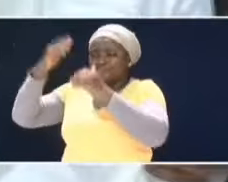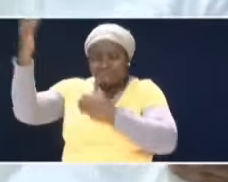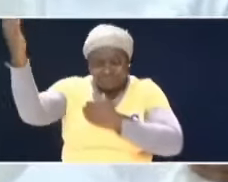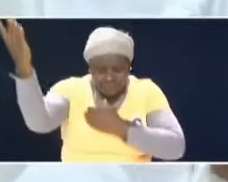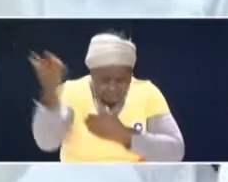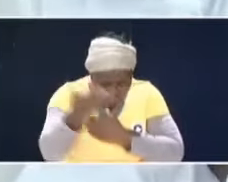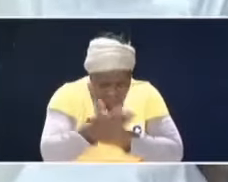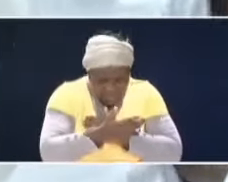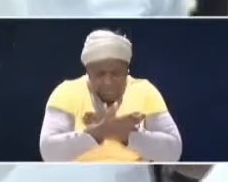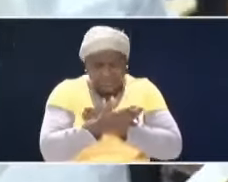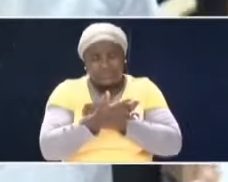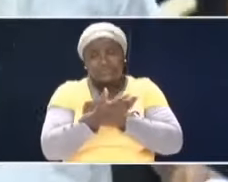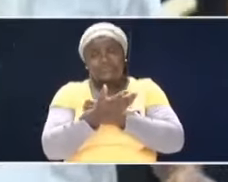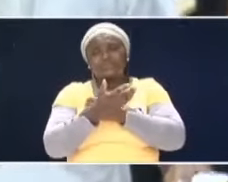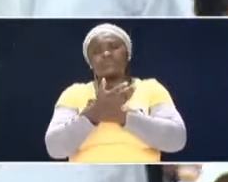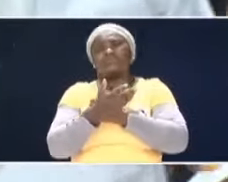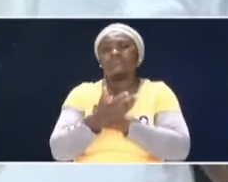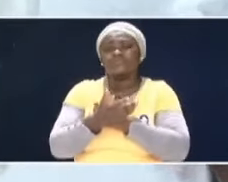Maole